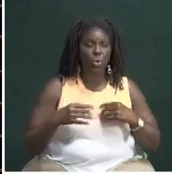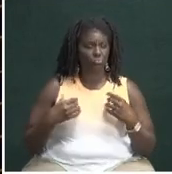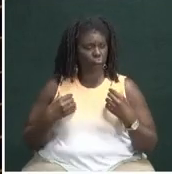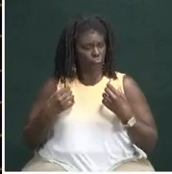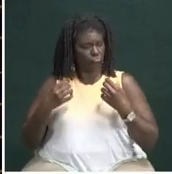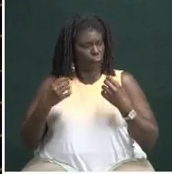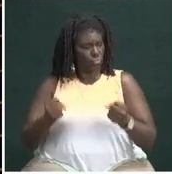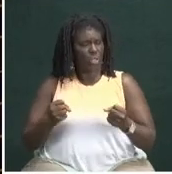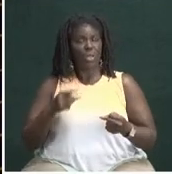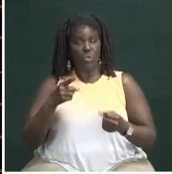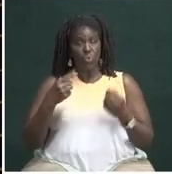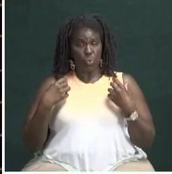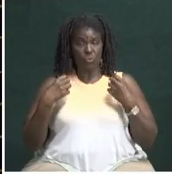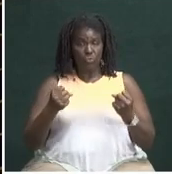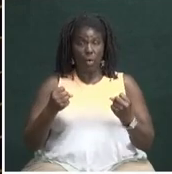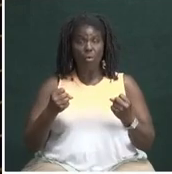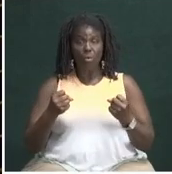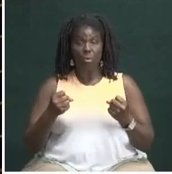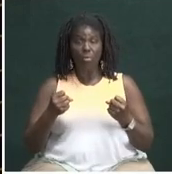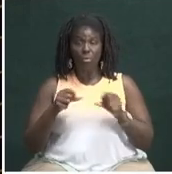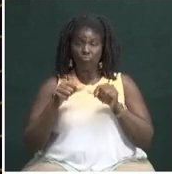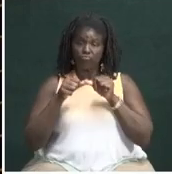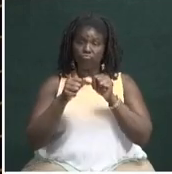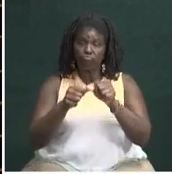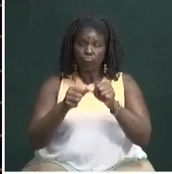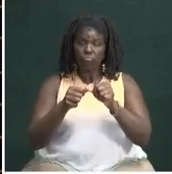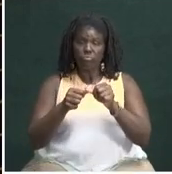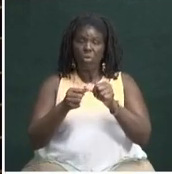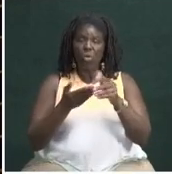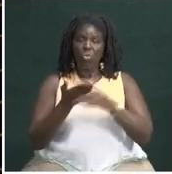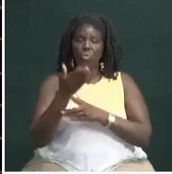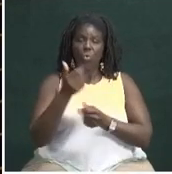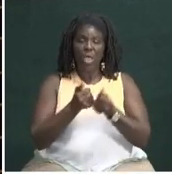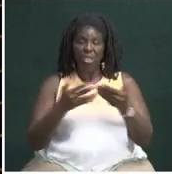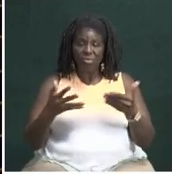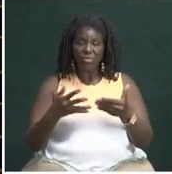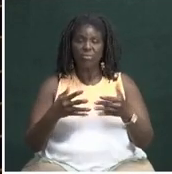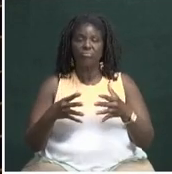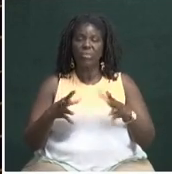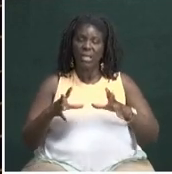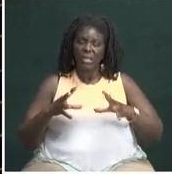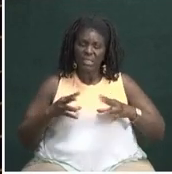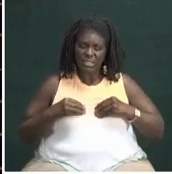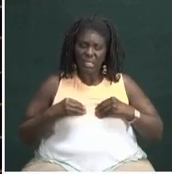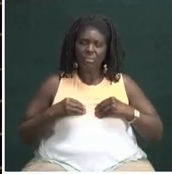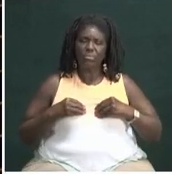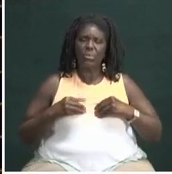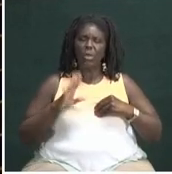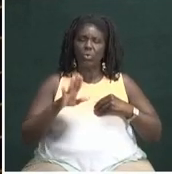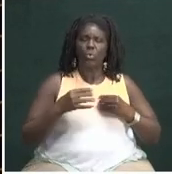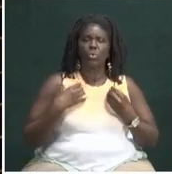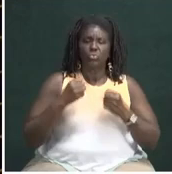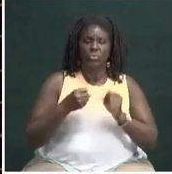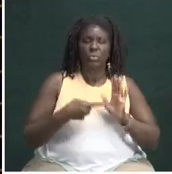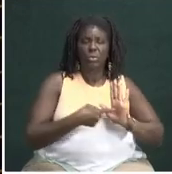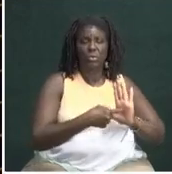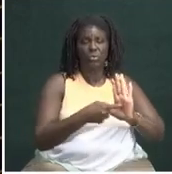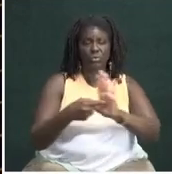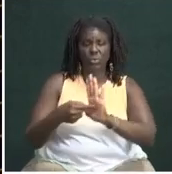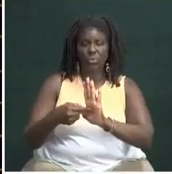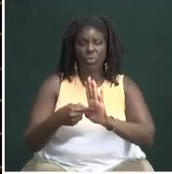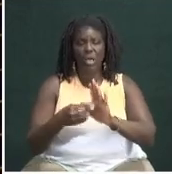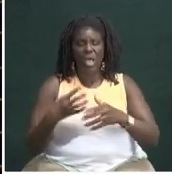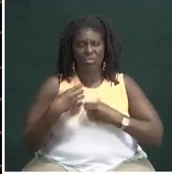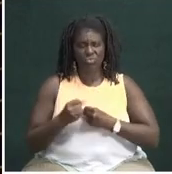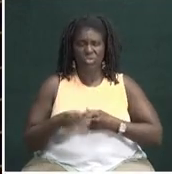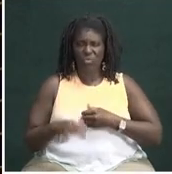because you were resilient through all of it. And embrace the strength that you showed and found